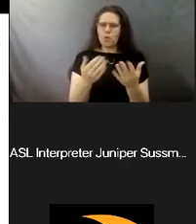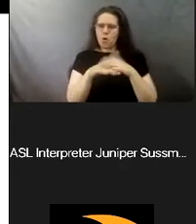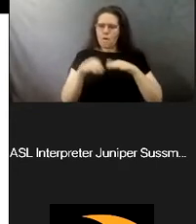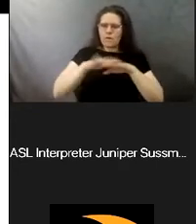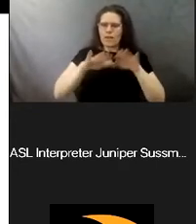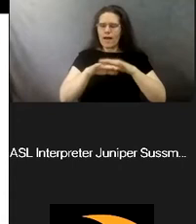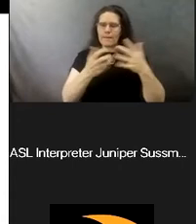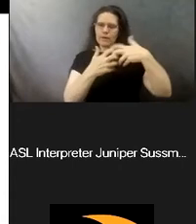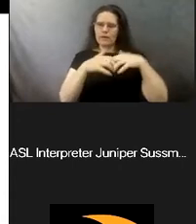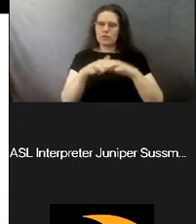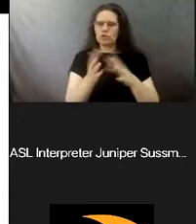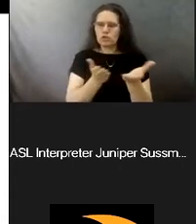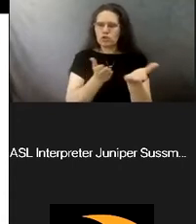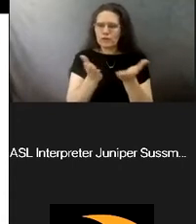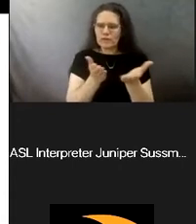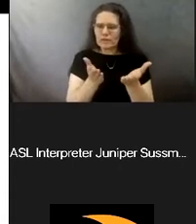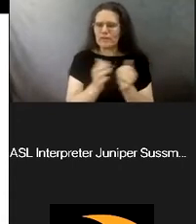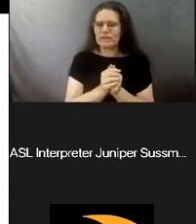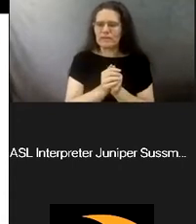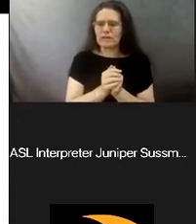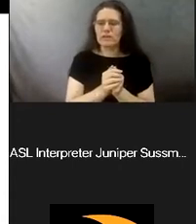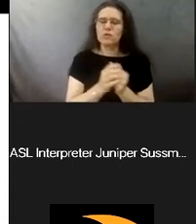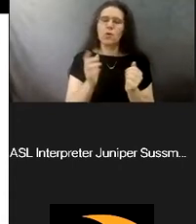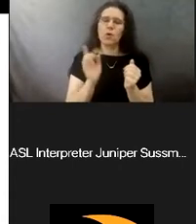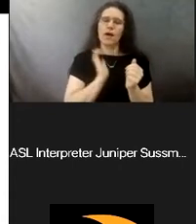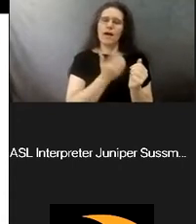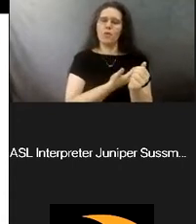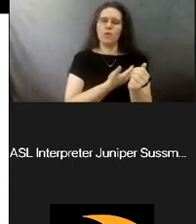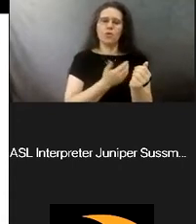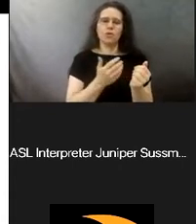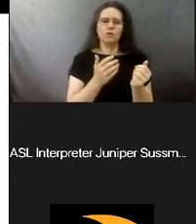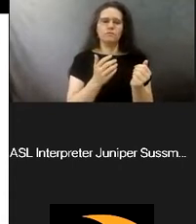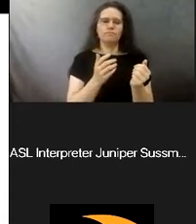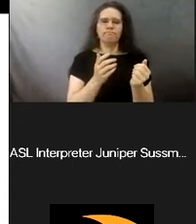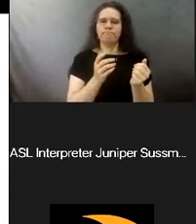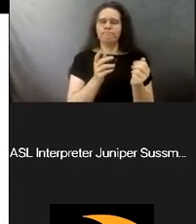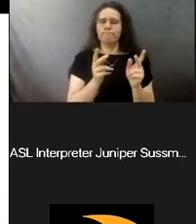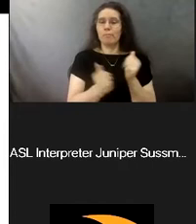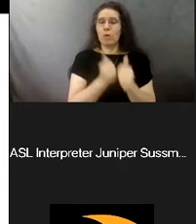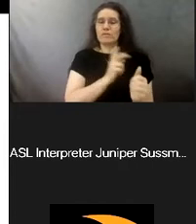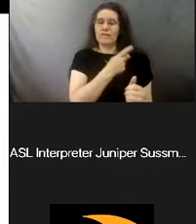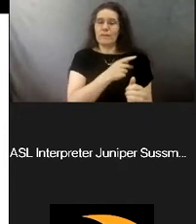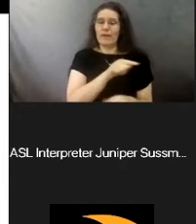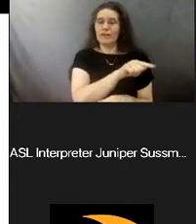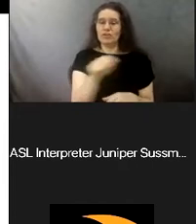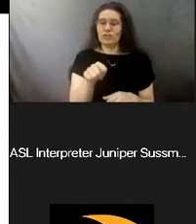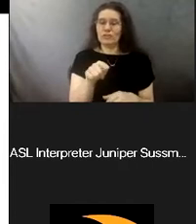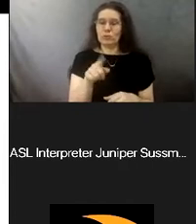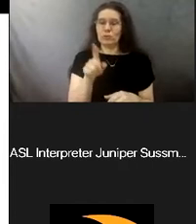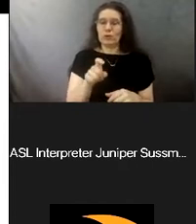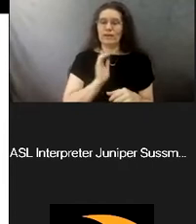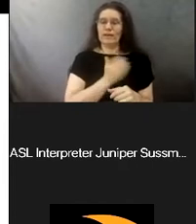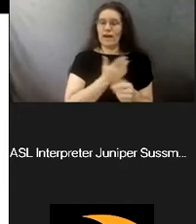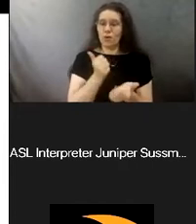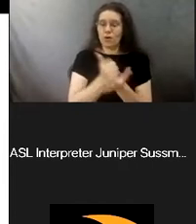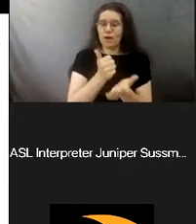our locations. And we know that we serve a population where the vast majority of those who come to us for care are